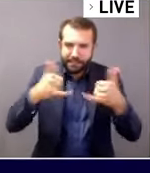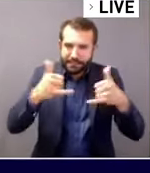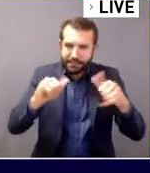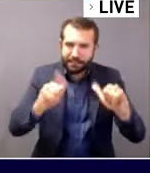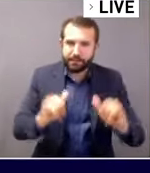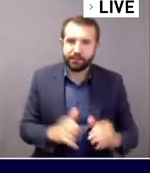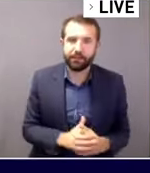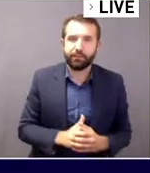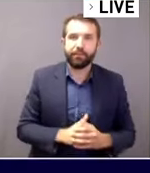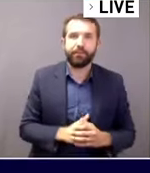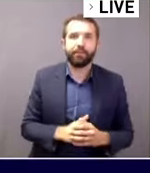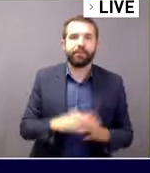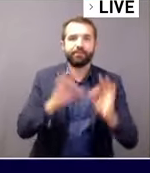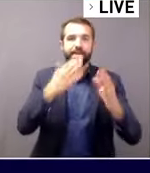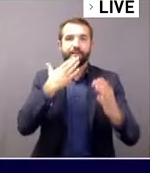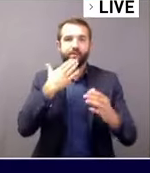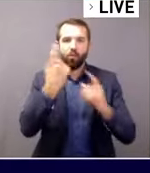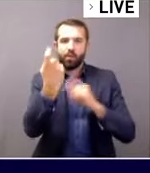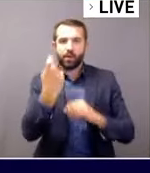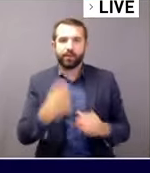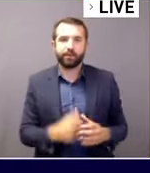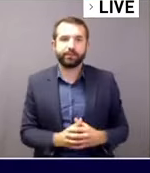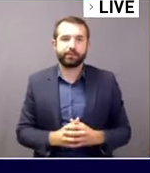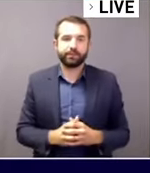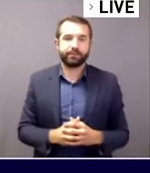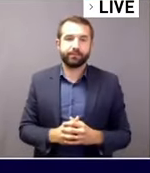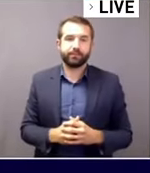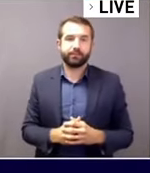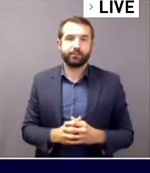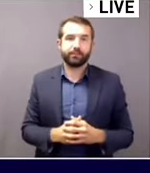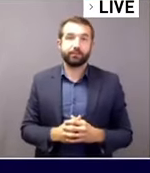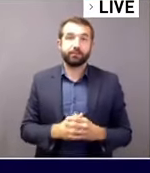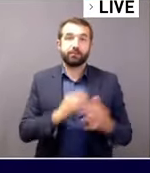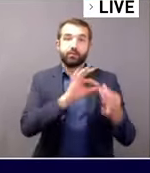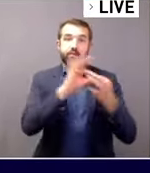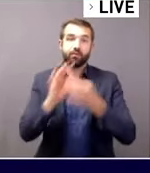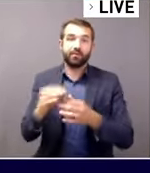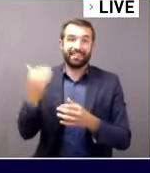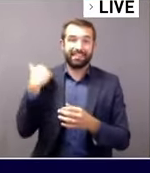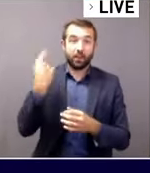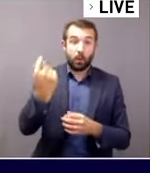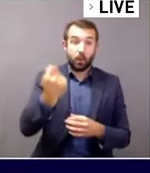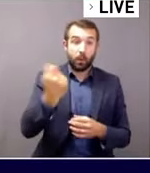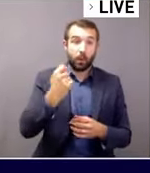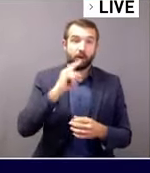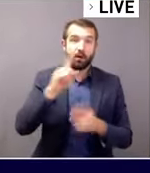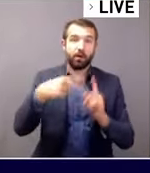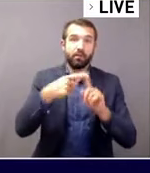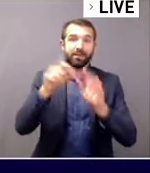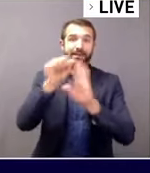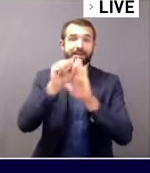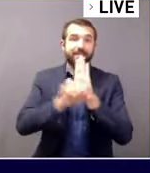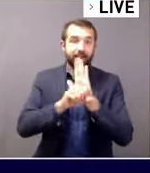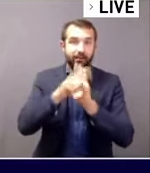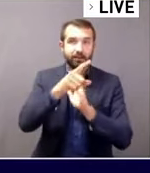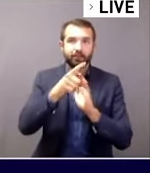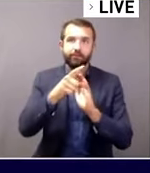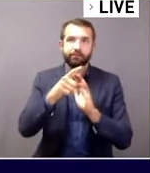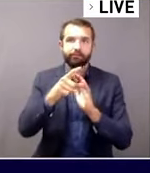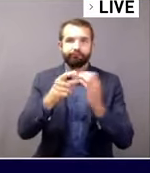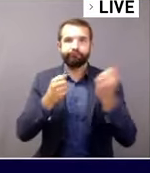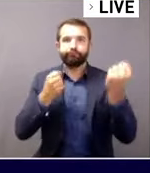other question, kind of related to a discussion on Tuesday about the state's enforcement authority over